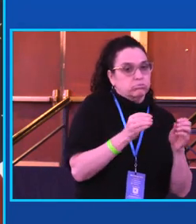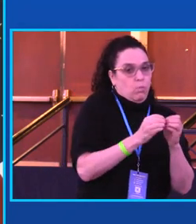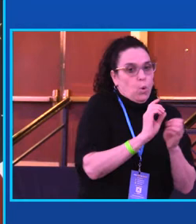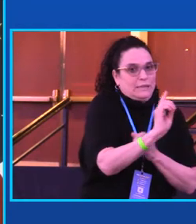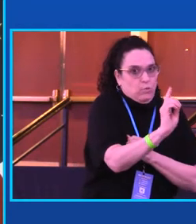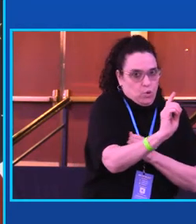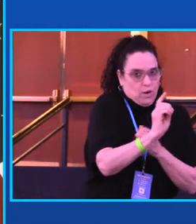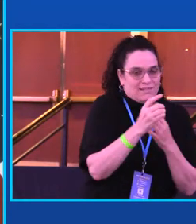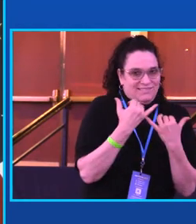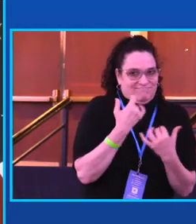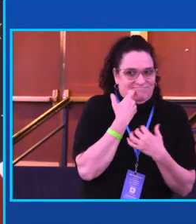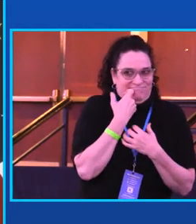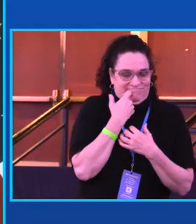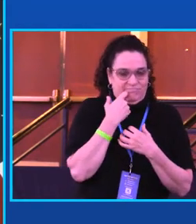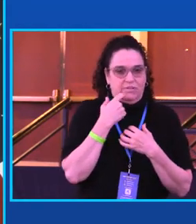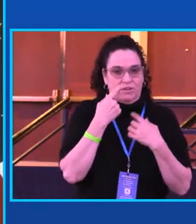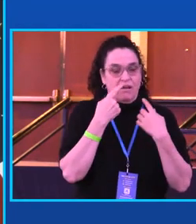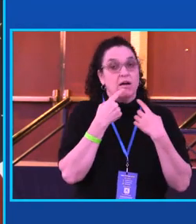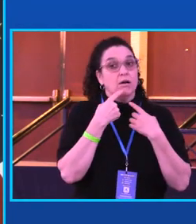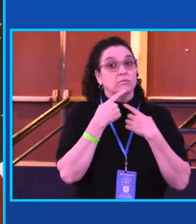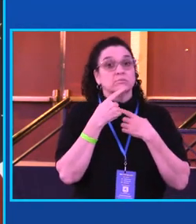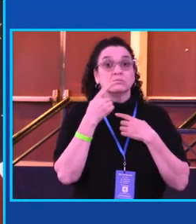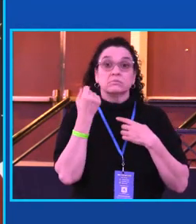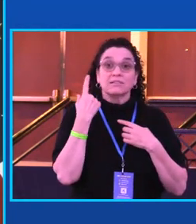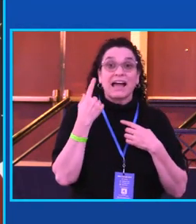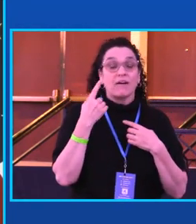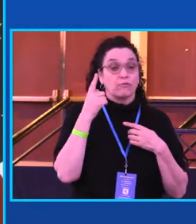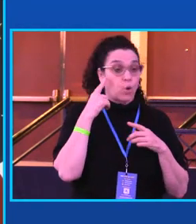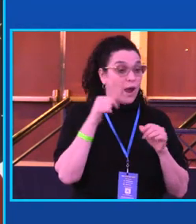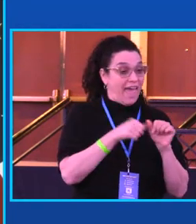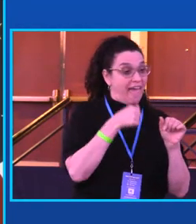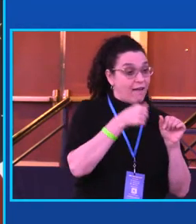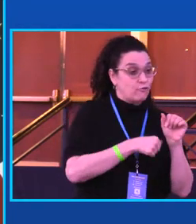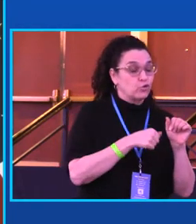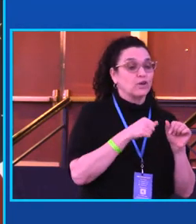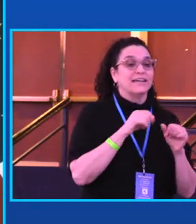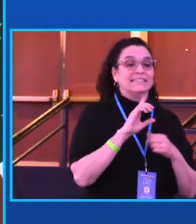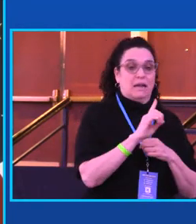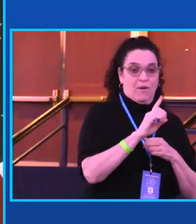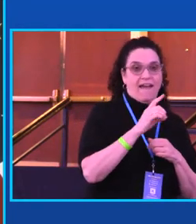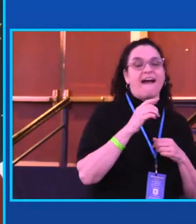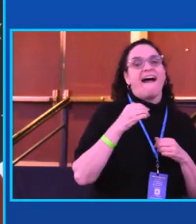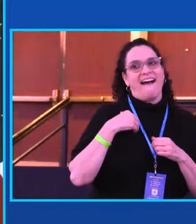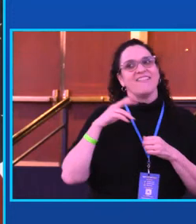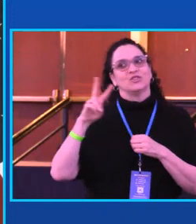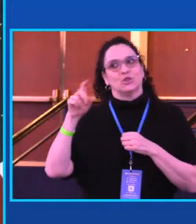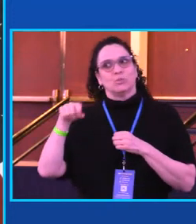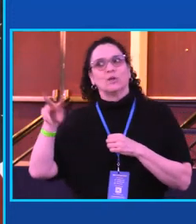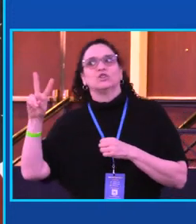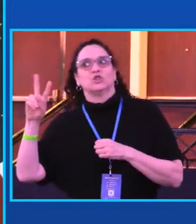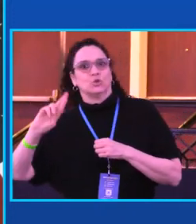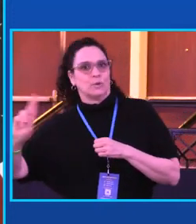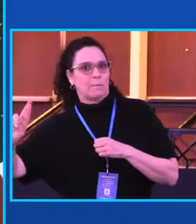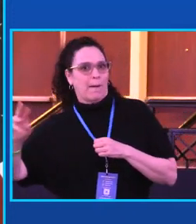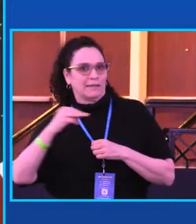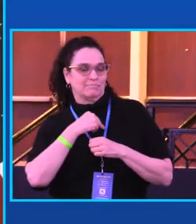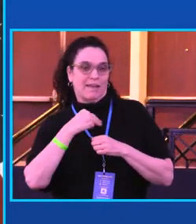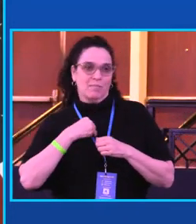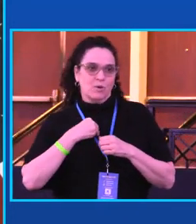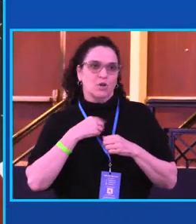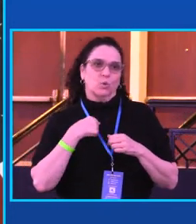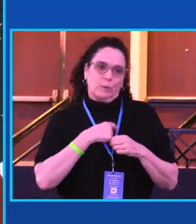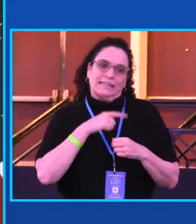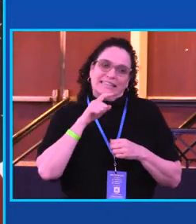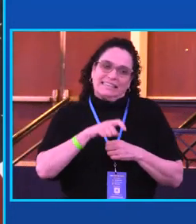However, I sit in a legislative body where for every Democrat, there are 2.2 Republican members. Progress is constantly